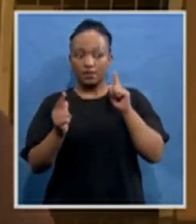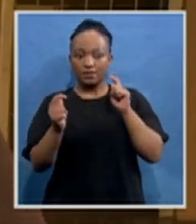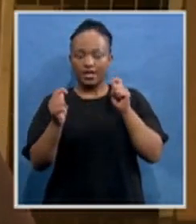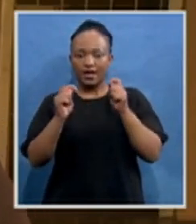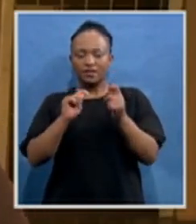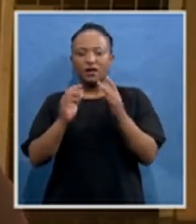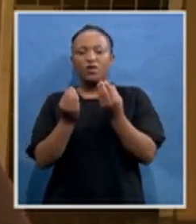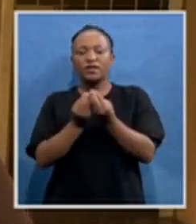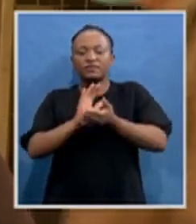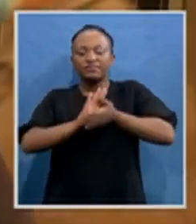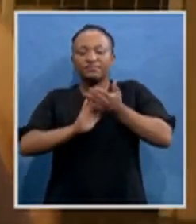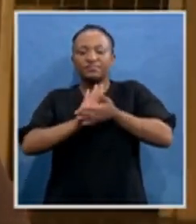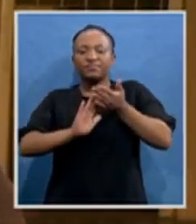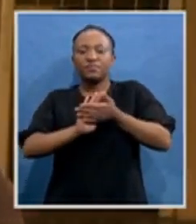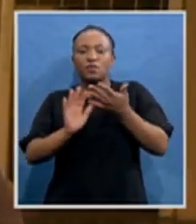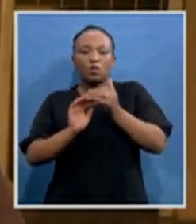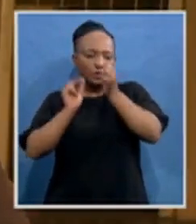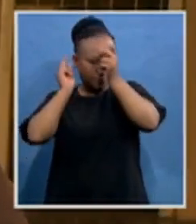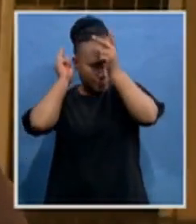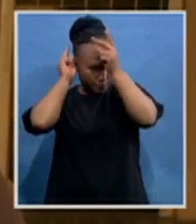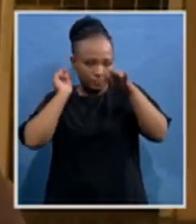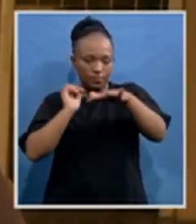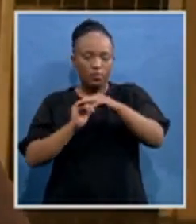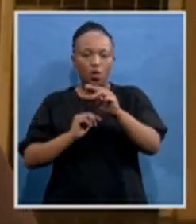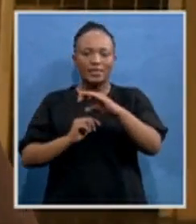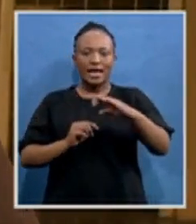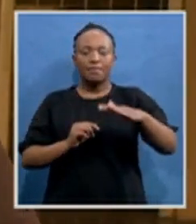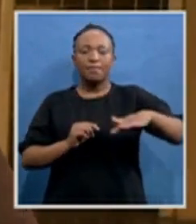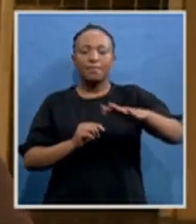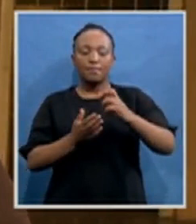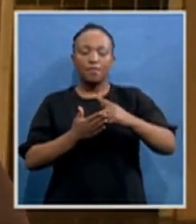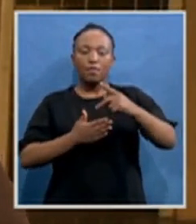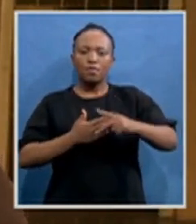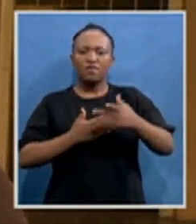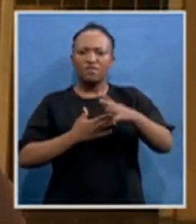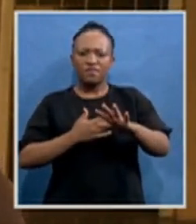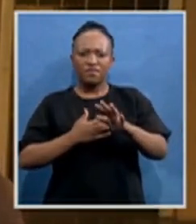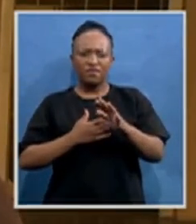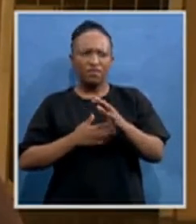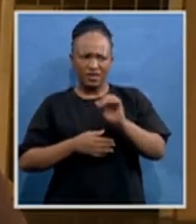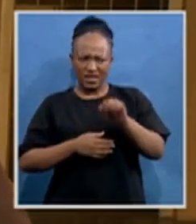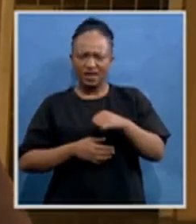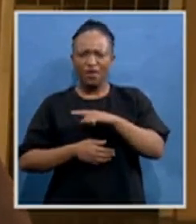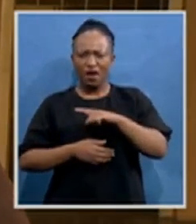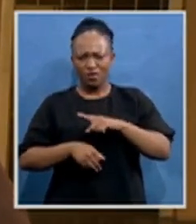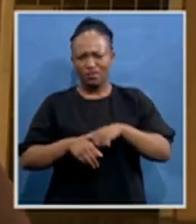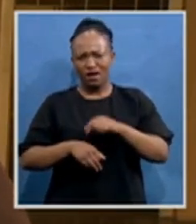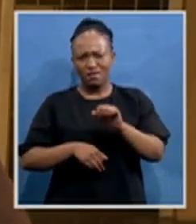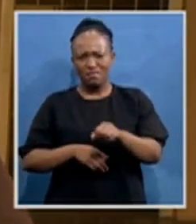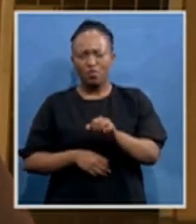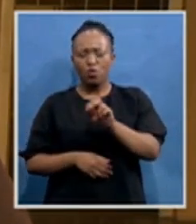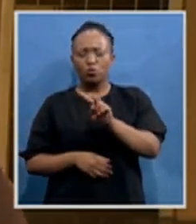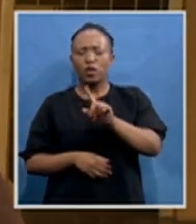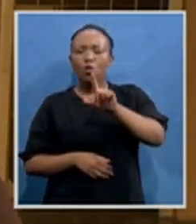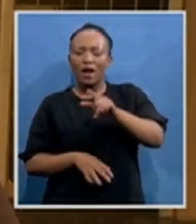We in the Western Cape here know that this project has been running for some time. We know there's 21 farms already across the